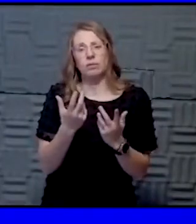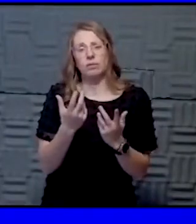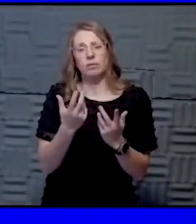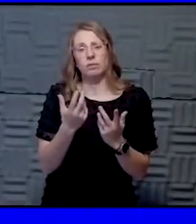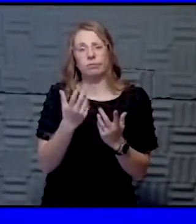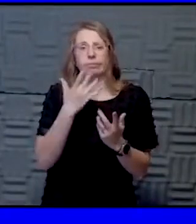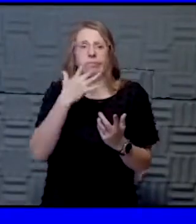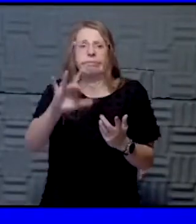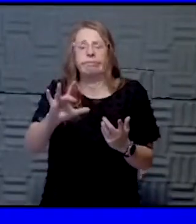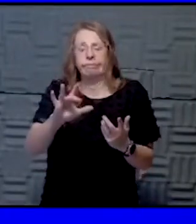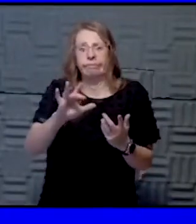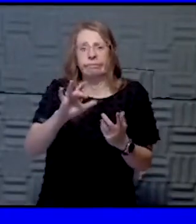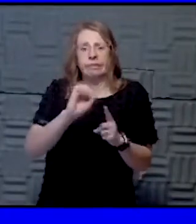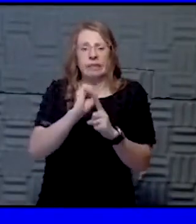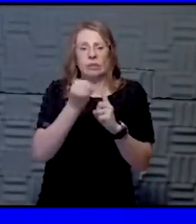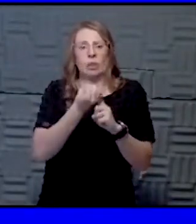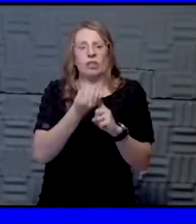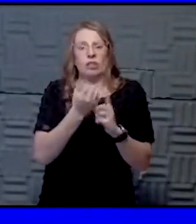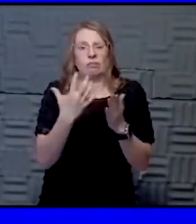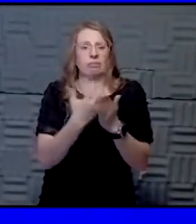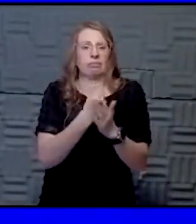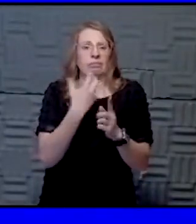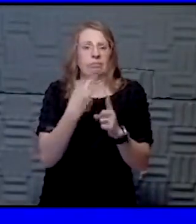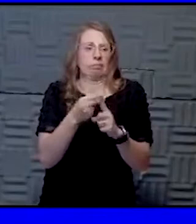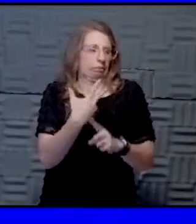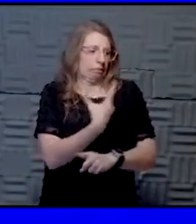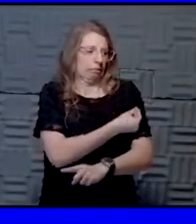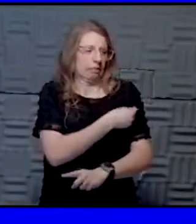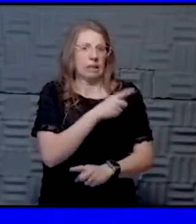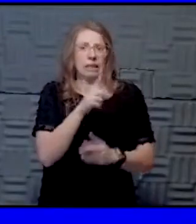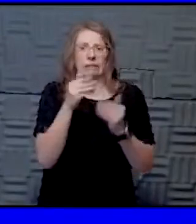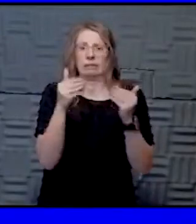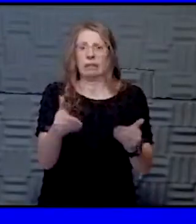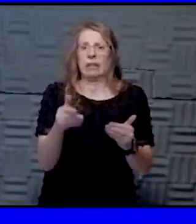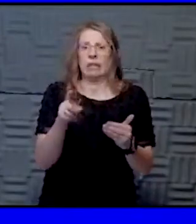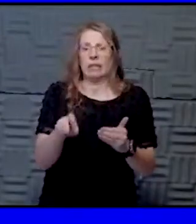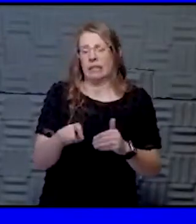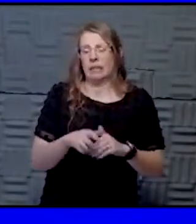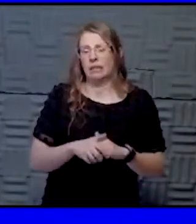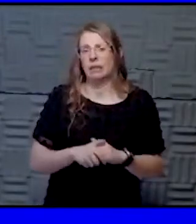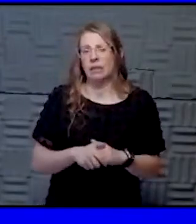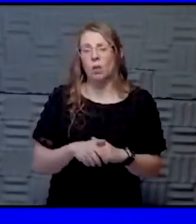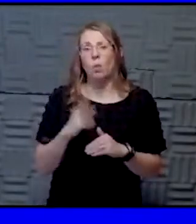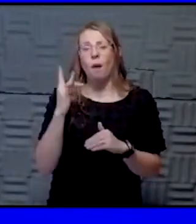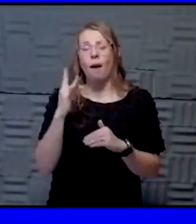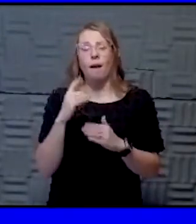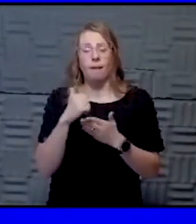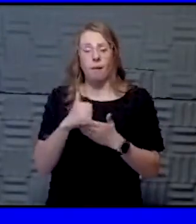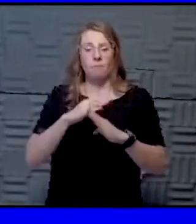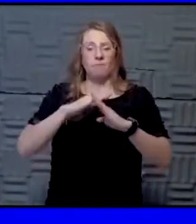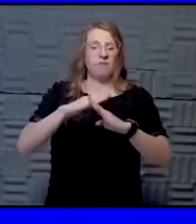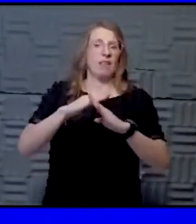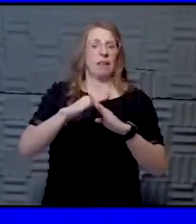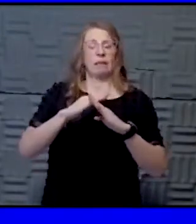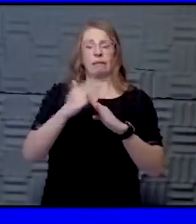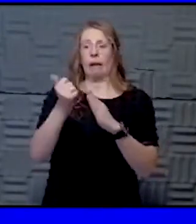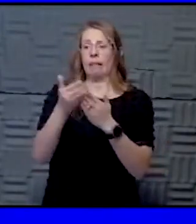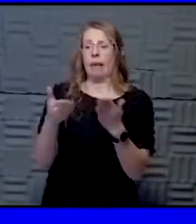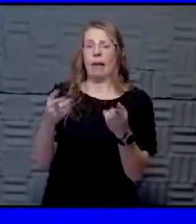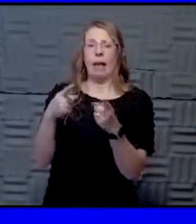our fortunate circumstances and get those vaccines into our arms of our citizens as well to help prevent anything like could